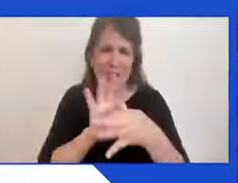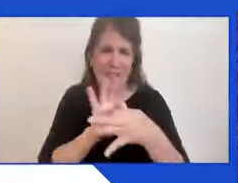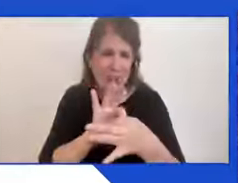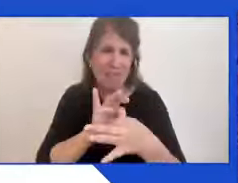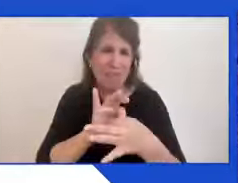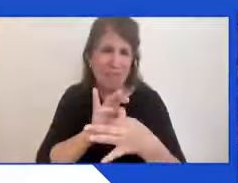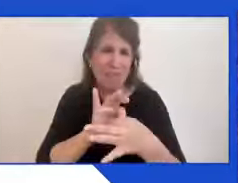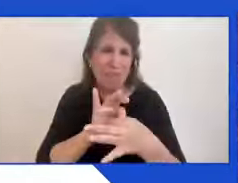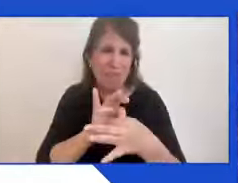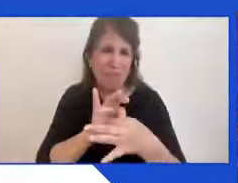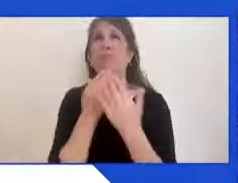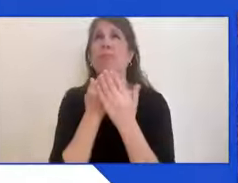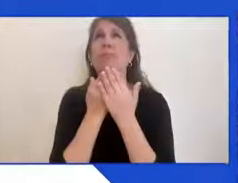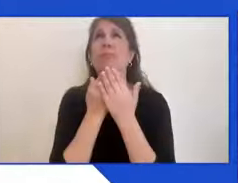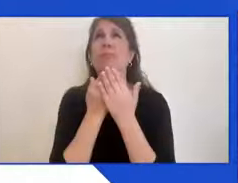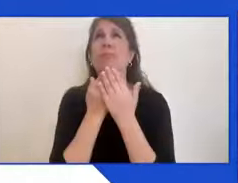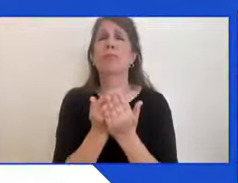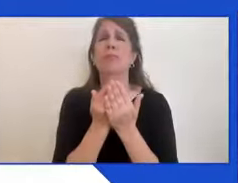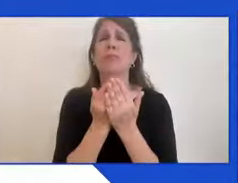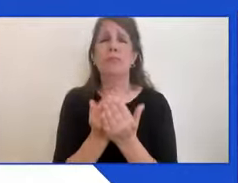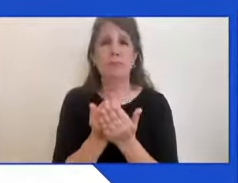I pray that.